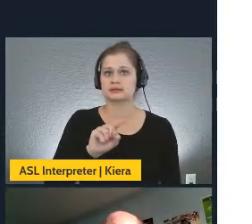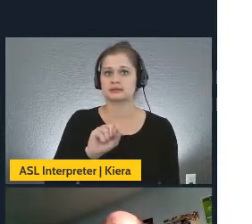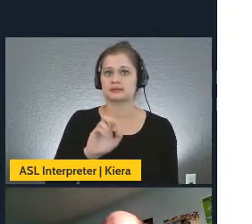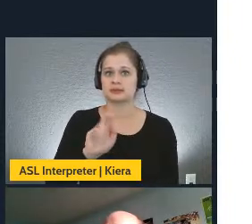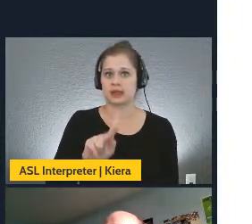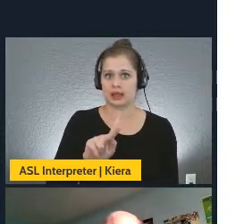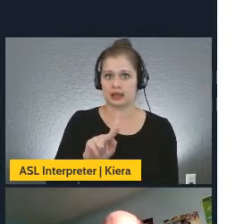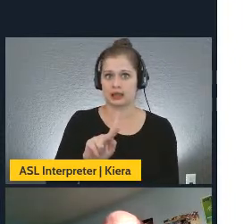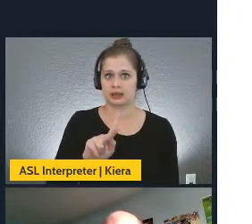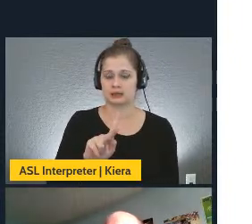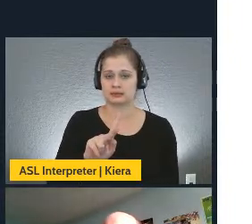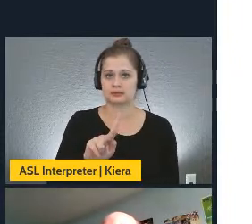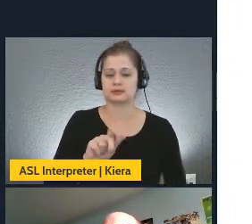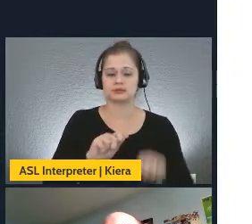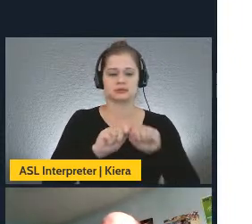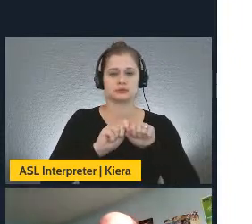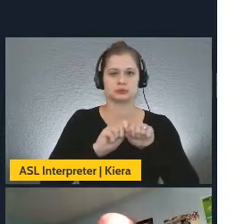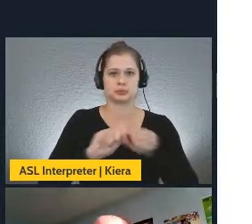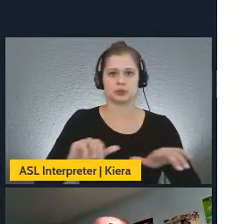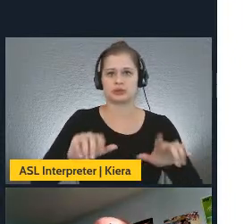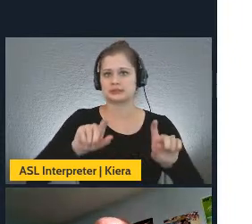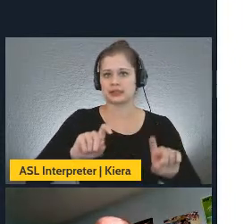deployed our test resources,